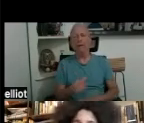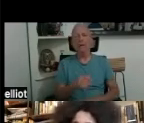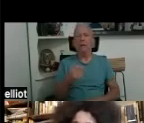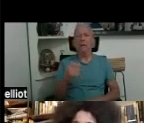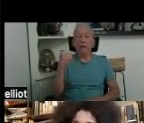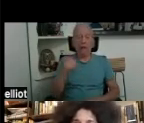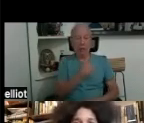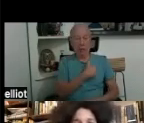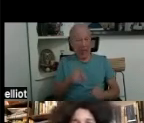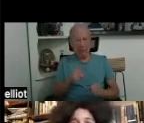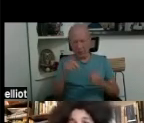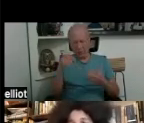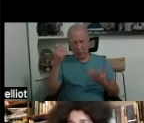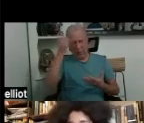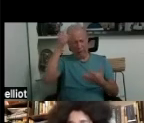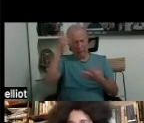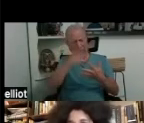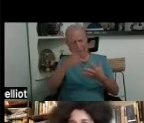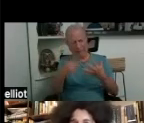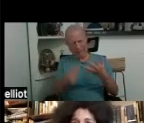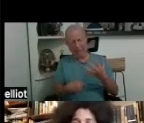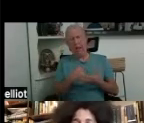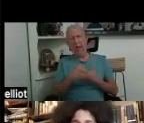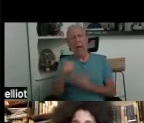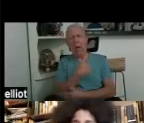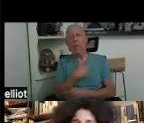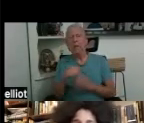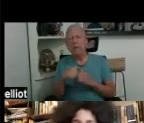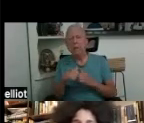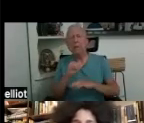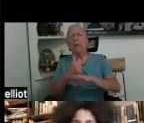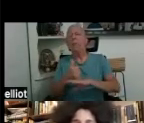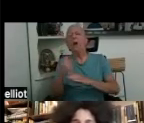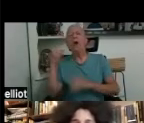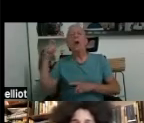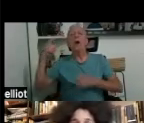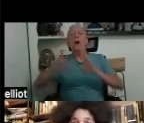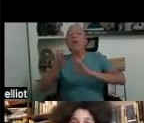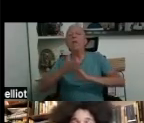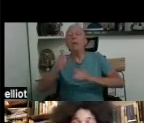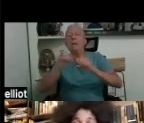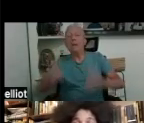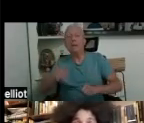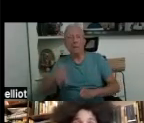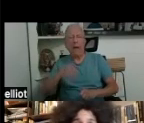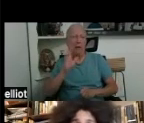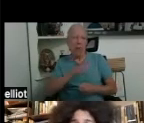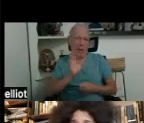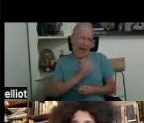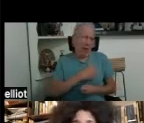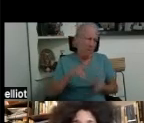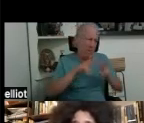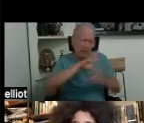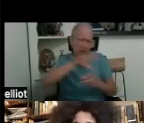these questions can we create governance systems that actually reflect our values. And here's where cooperatives